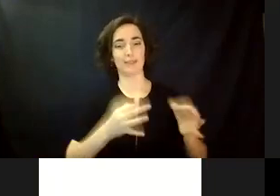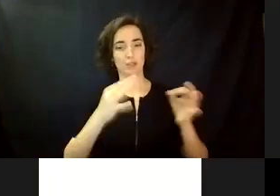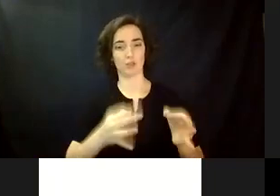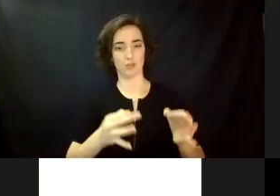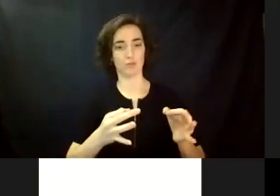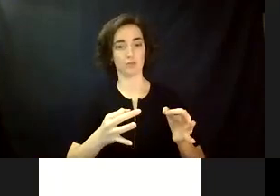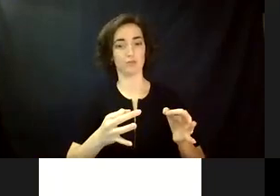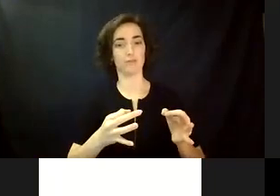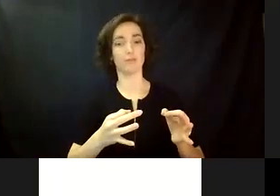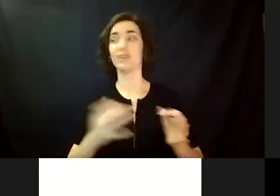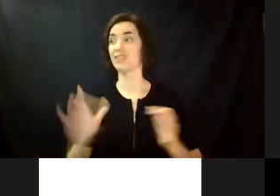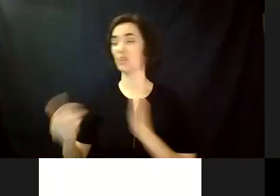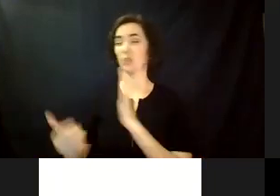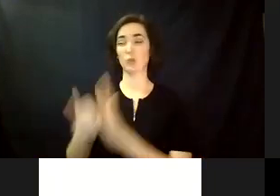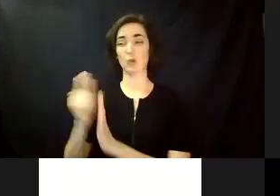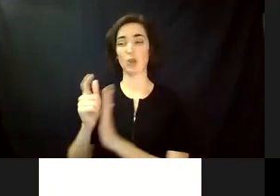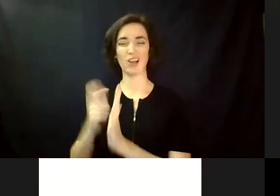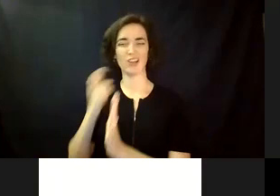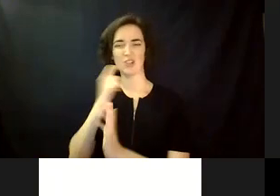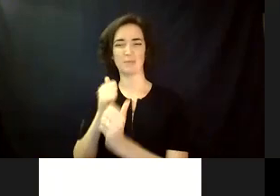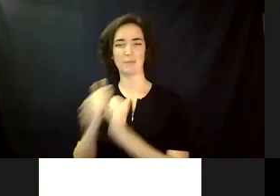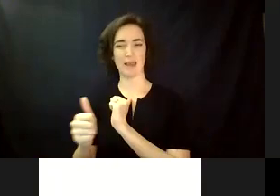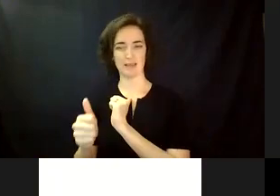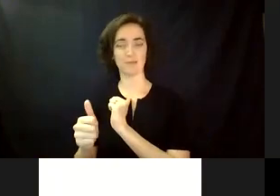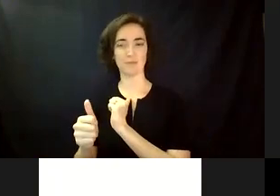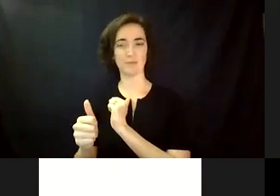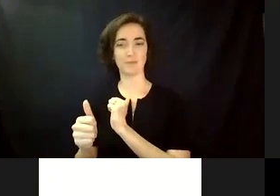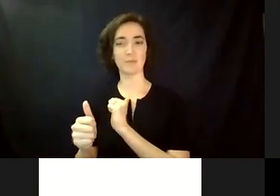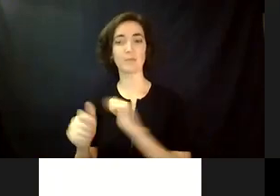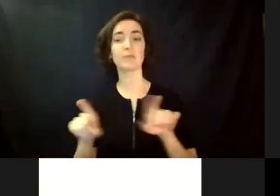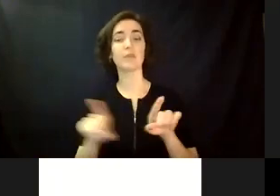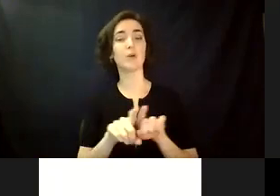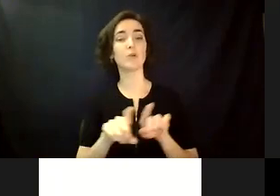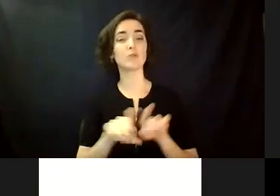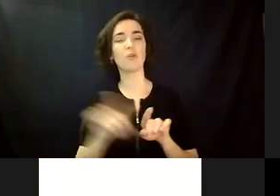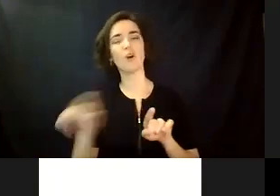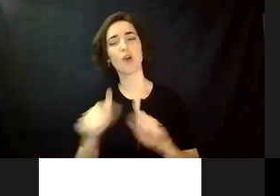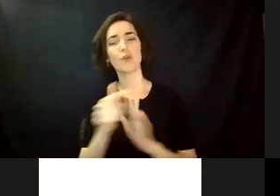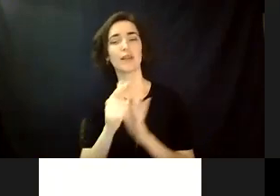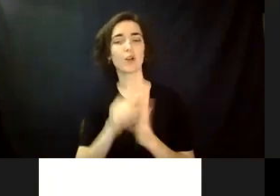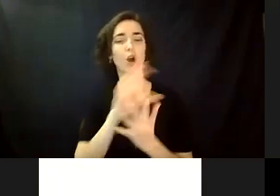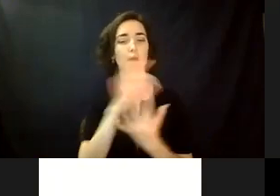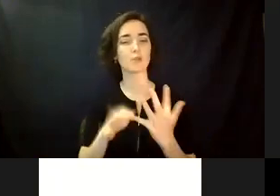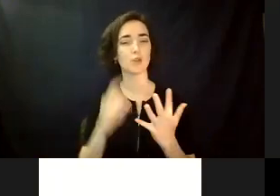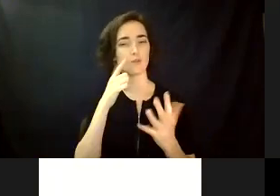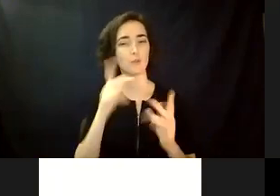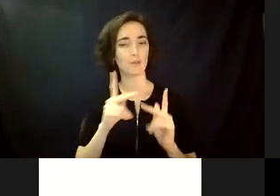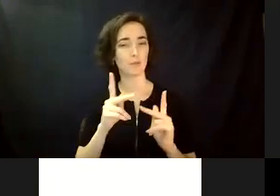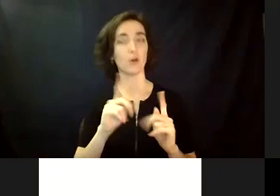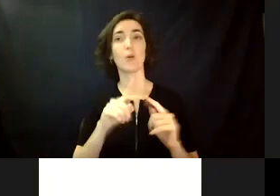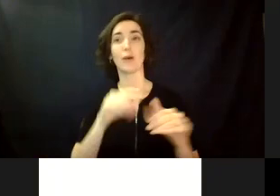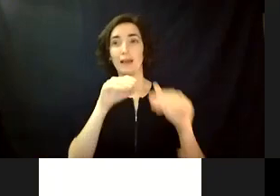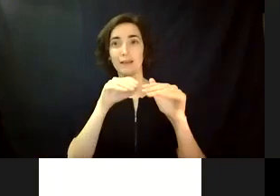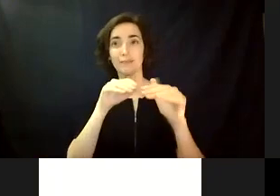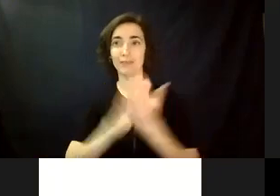that's just newly passed in Louisiana, and also some other legal options for people as they go into